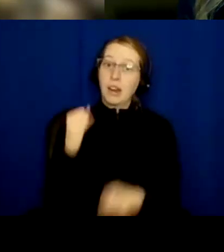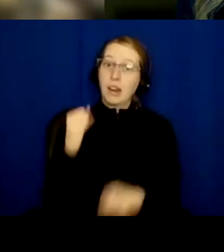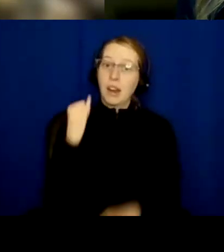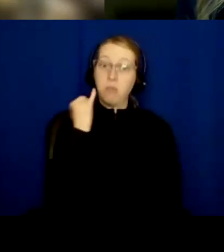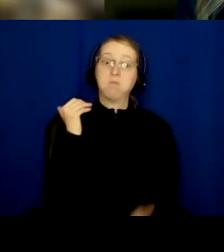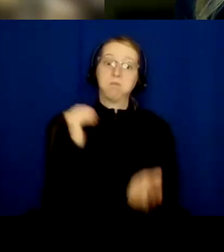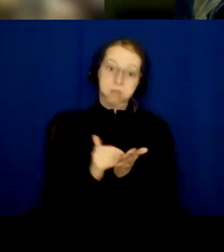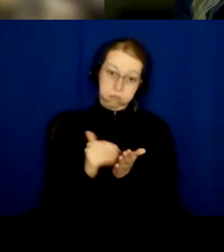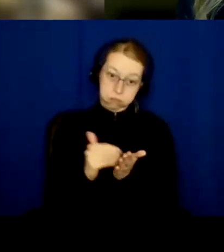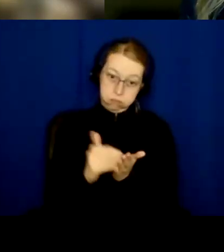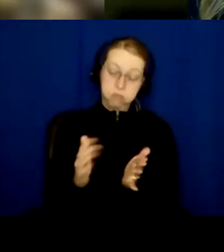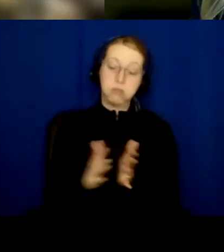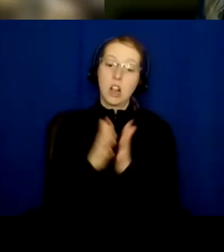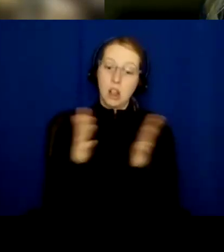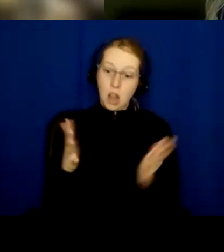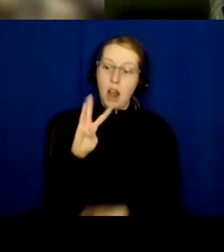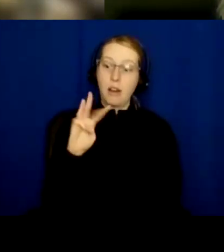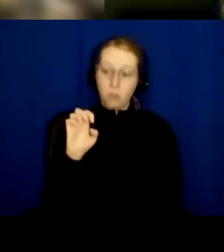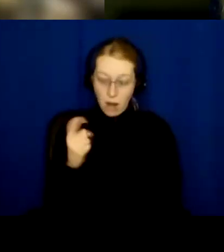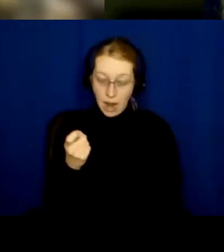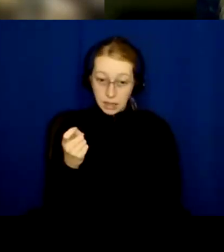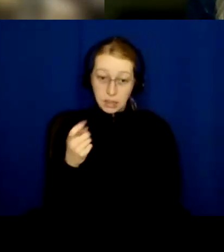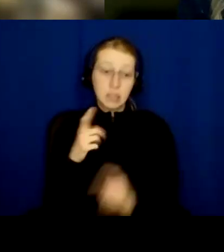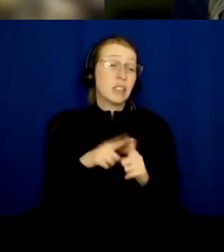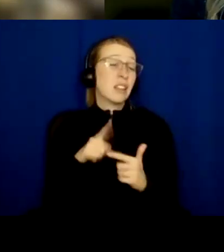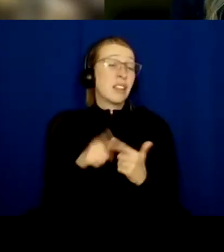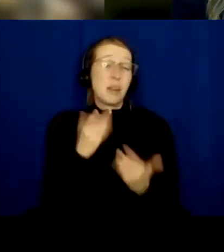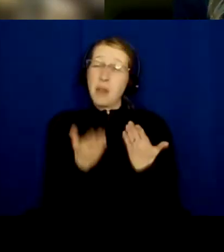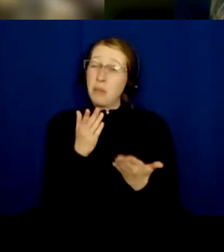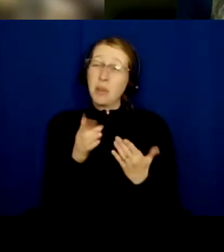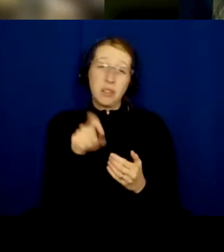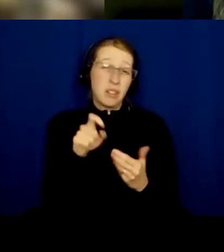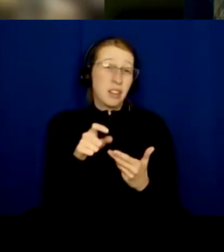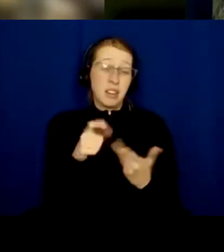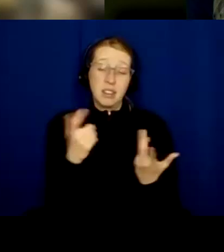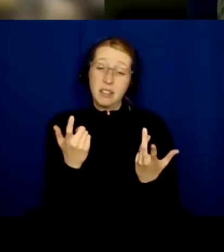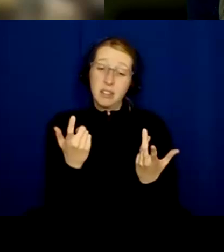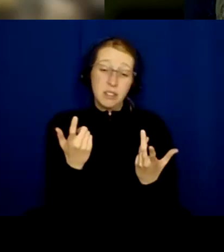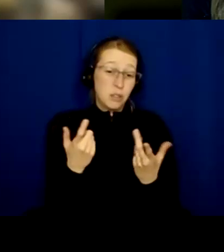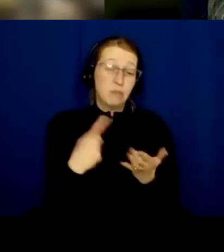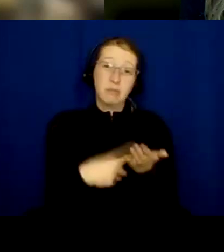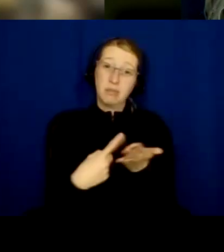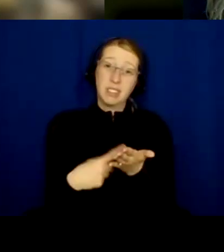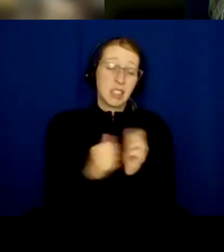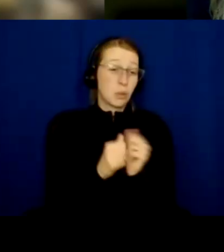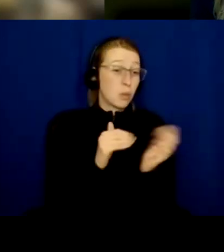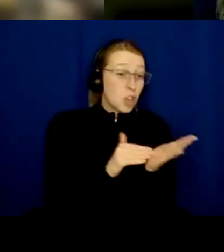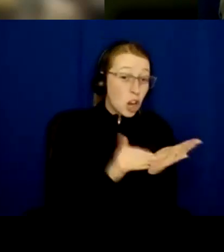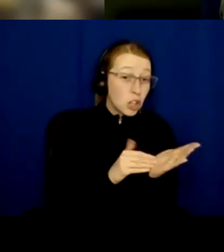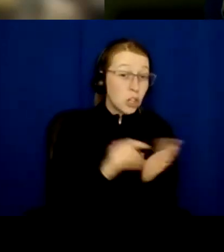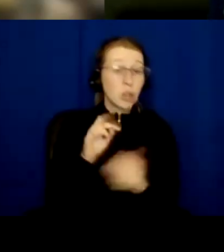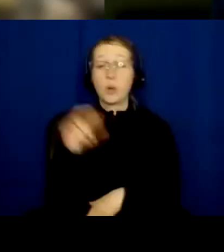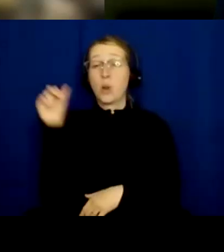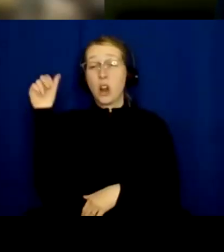to be sort of addressed with a physician or an audiologist. There are audiologists and hearing instrument specialists that